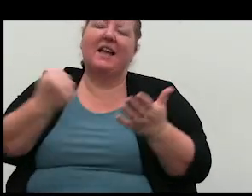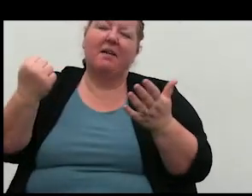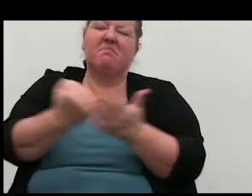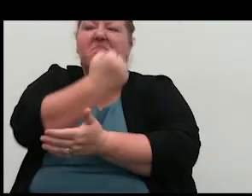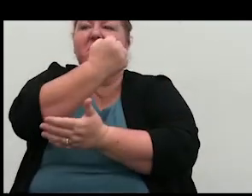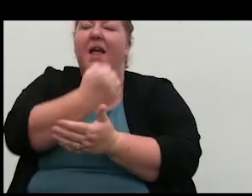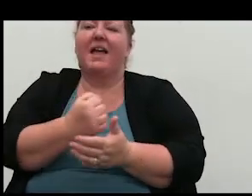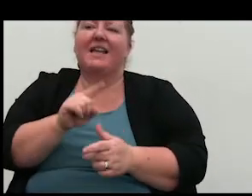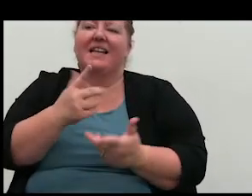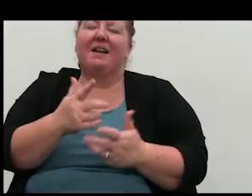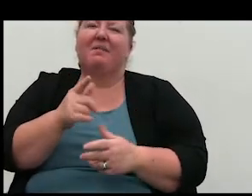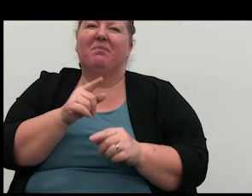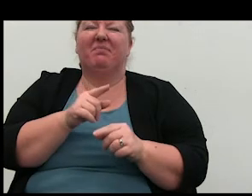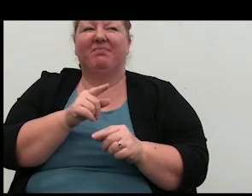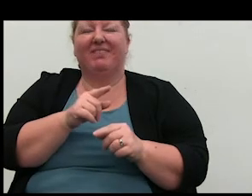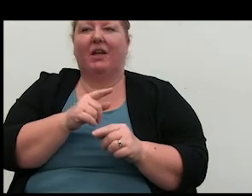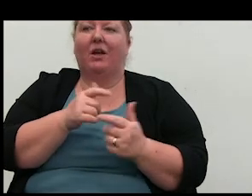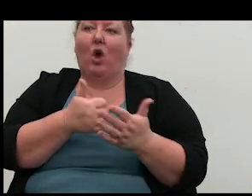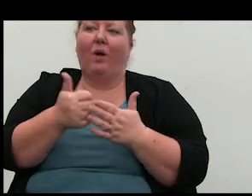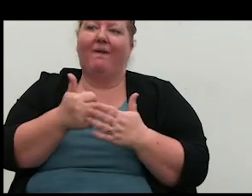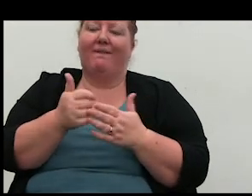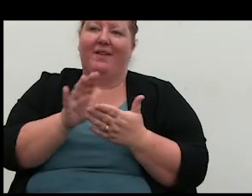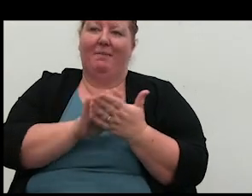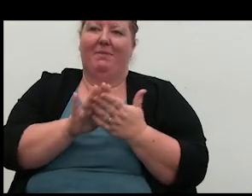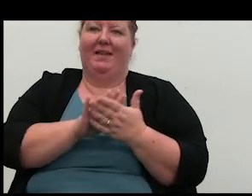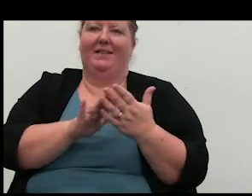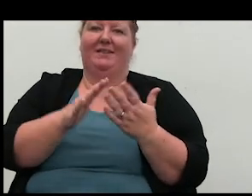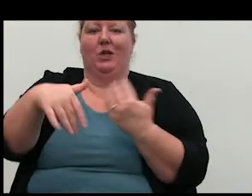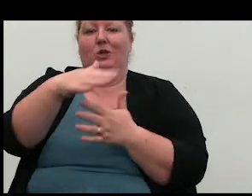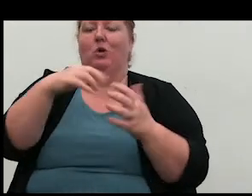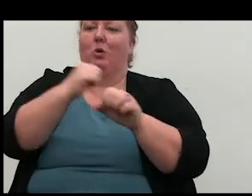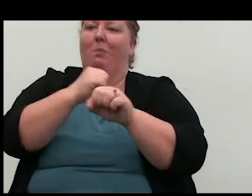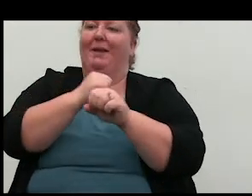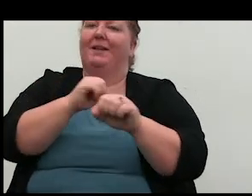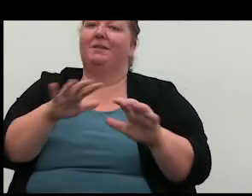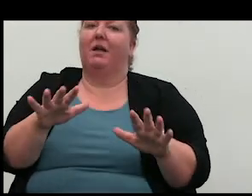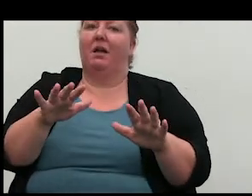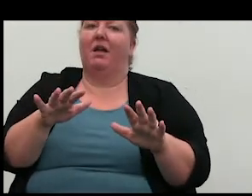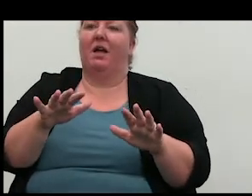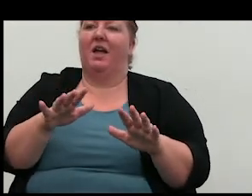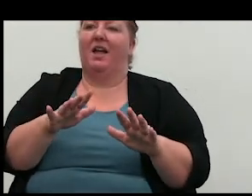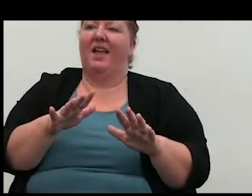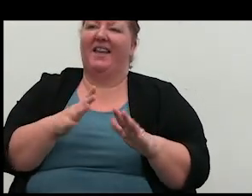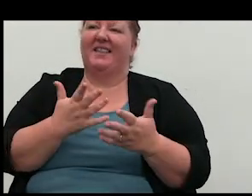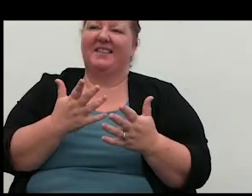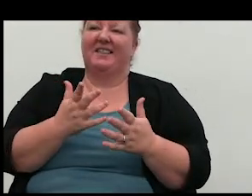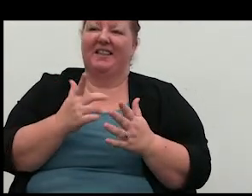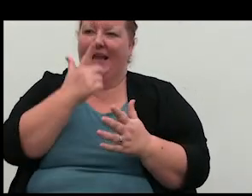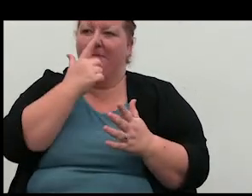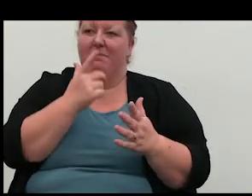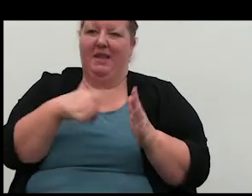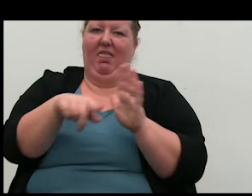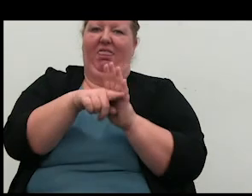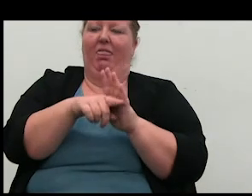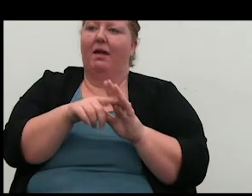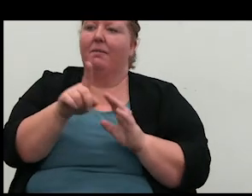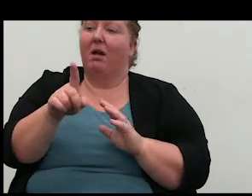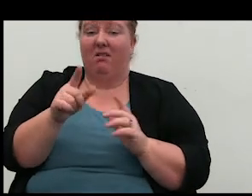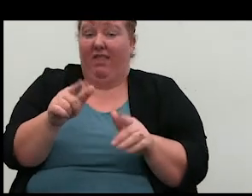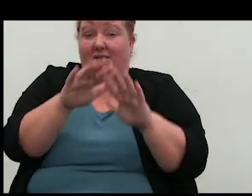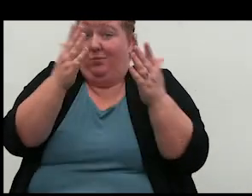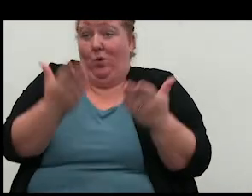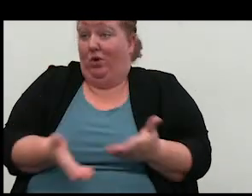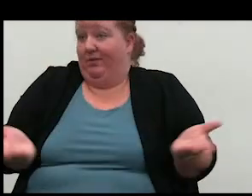in public now mostly means on various social media sites. But that is the world we live in.